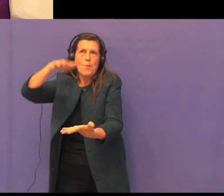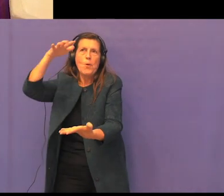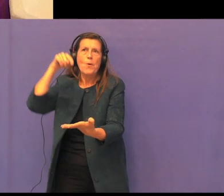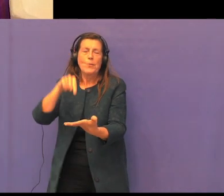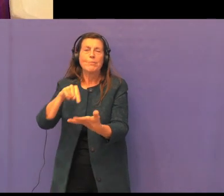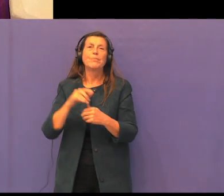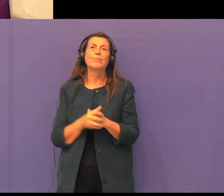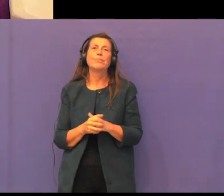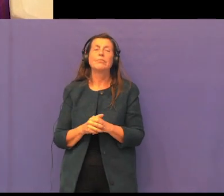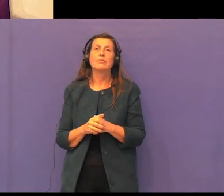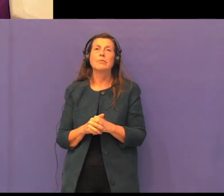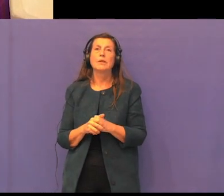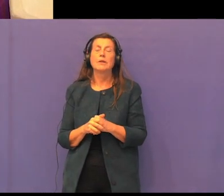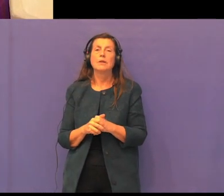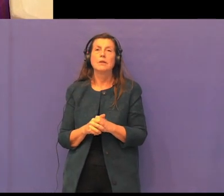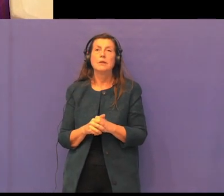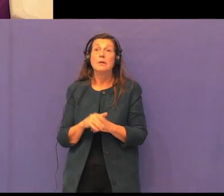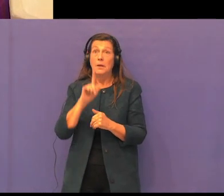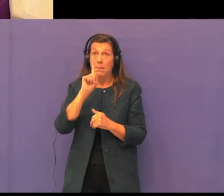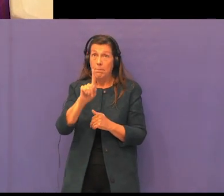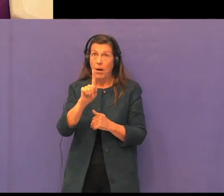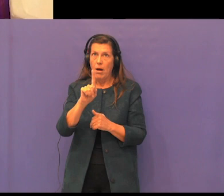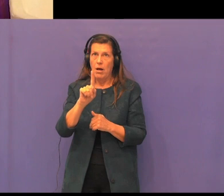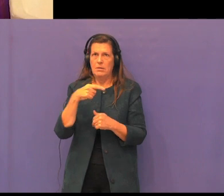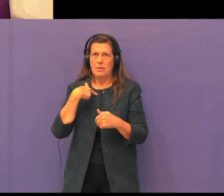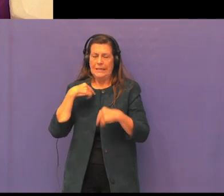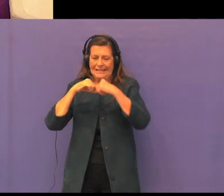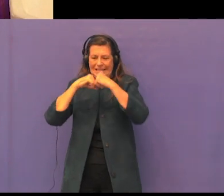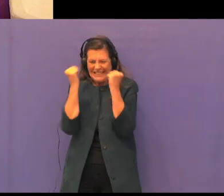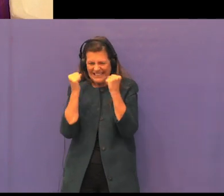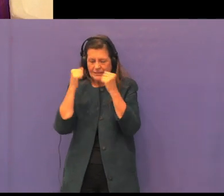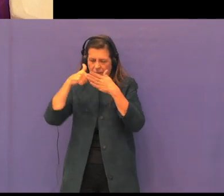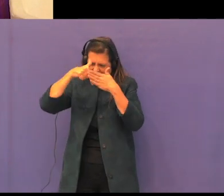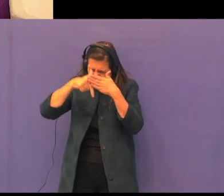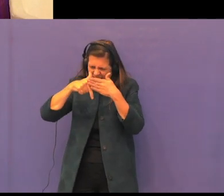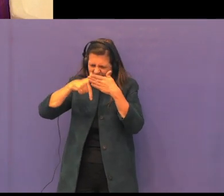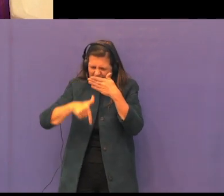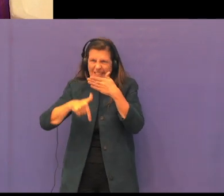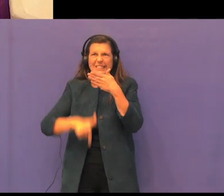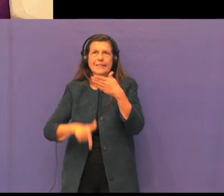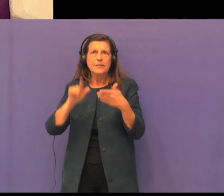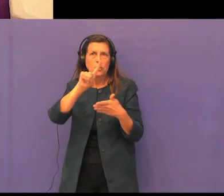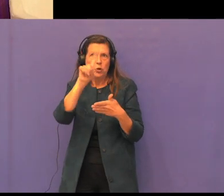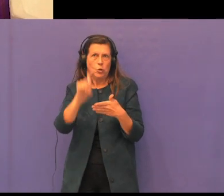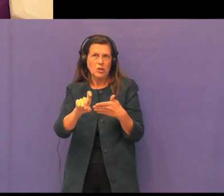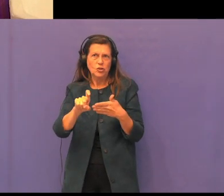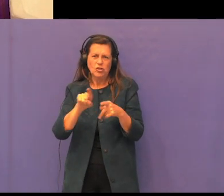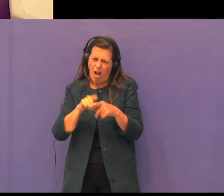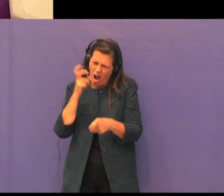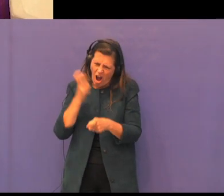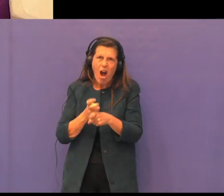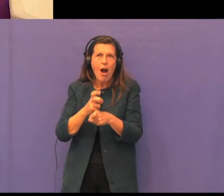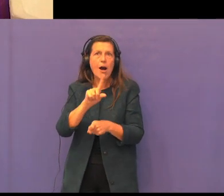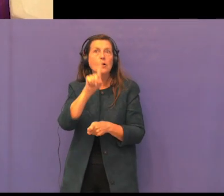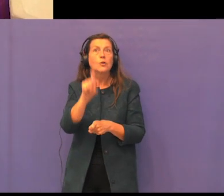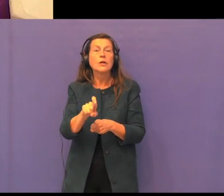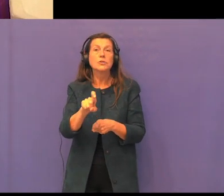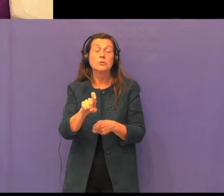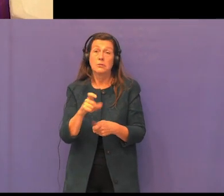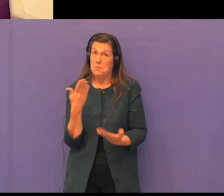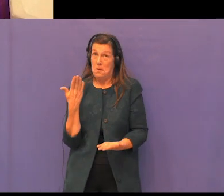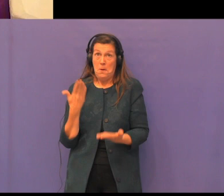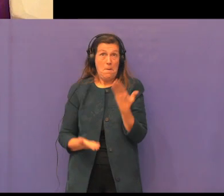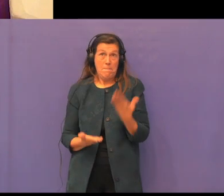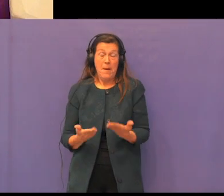is, maybe we do need to radically reduce our production of goods